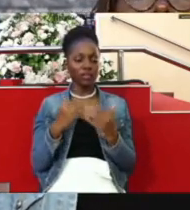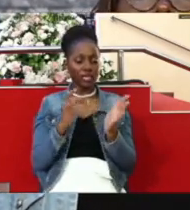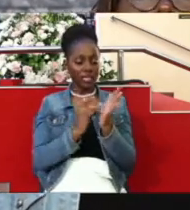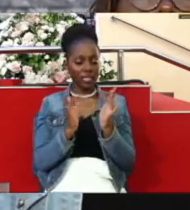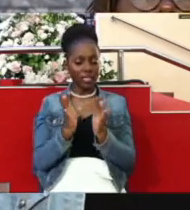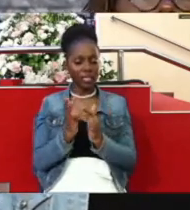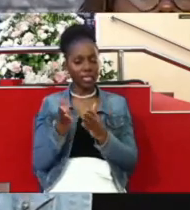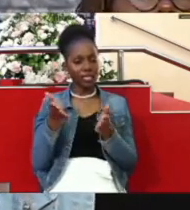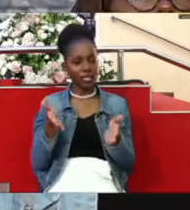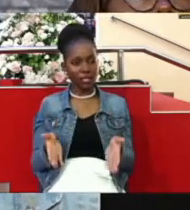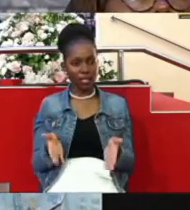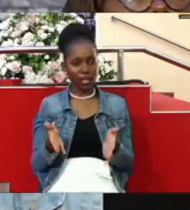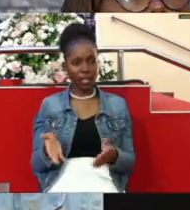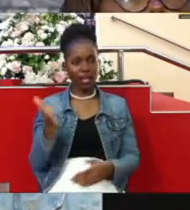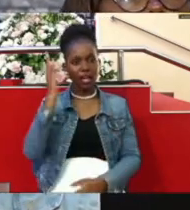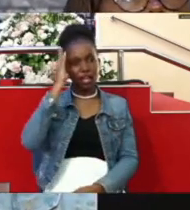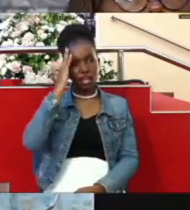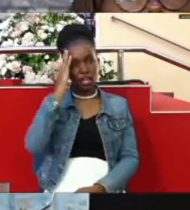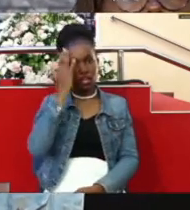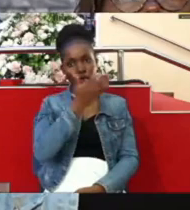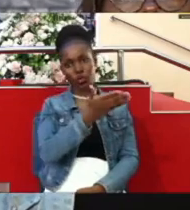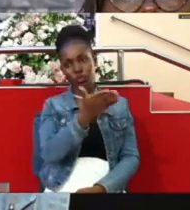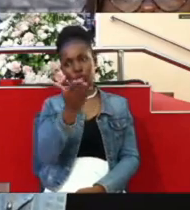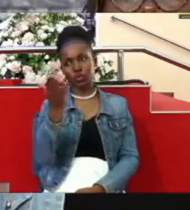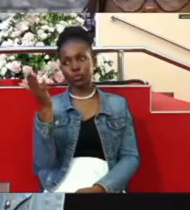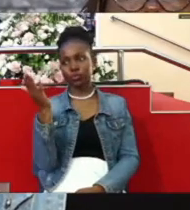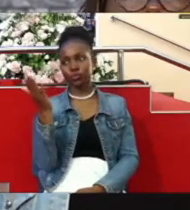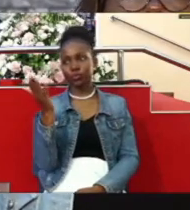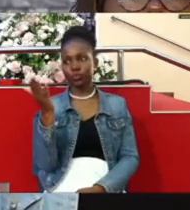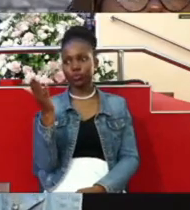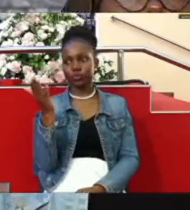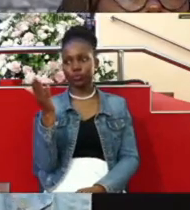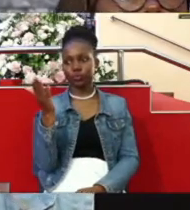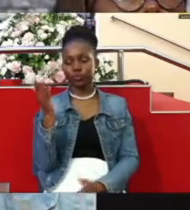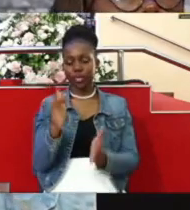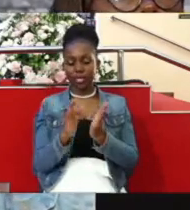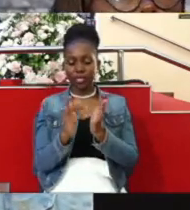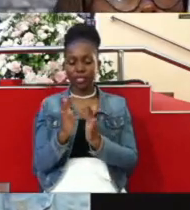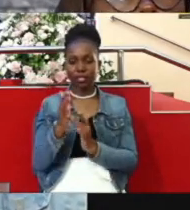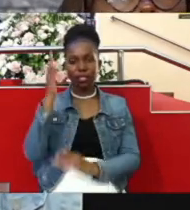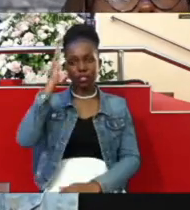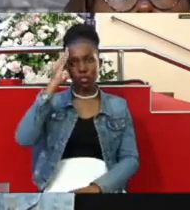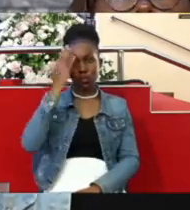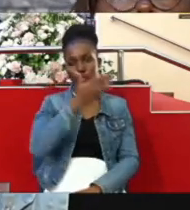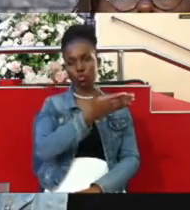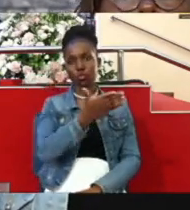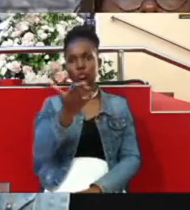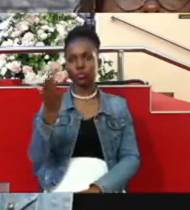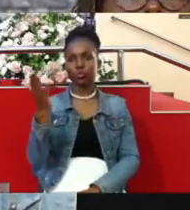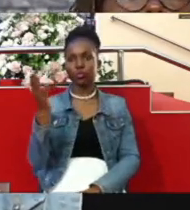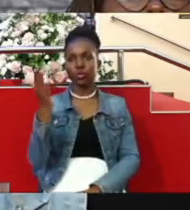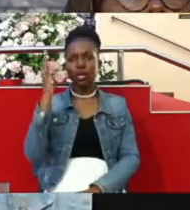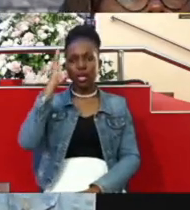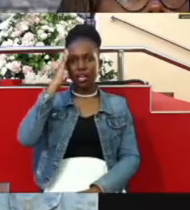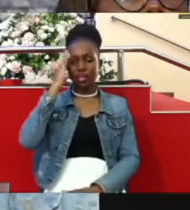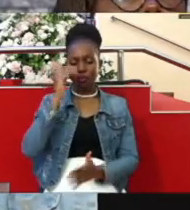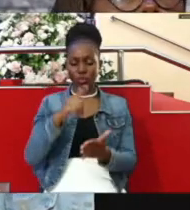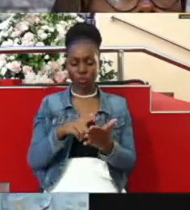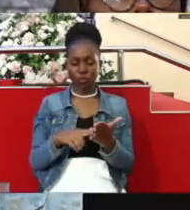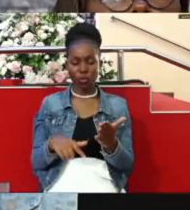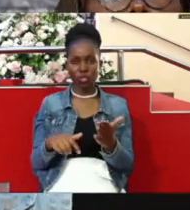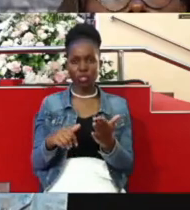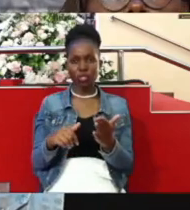He knows you. He knows you. He knows you. He knows what you are going through.